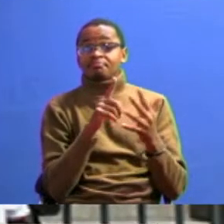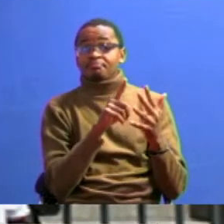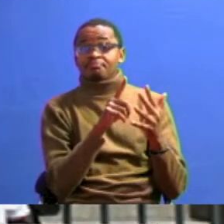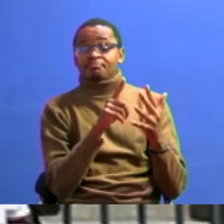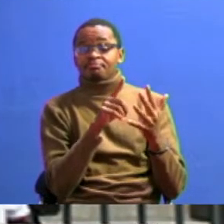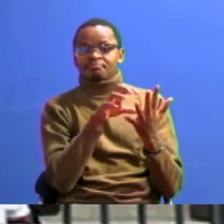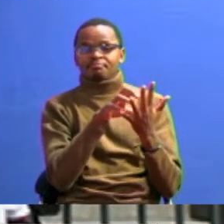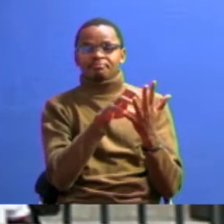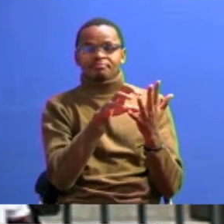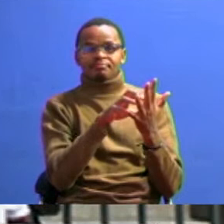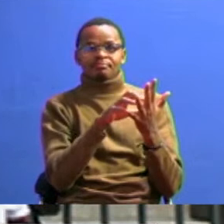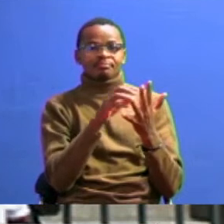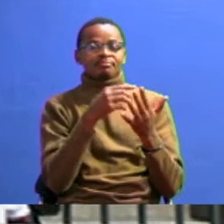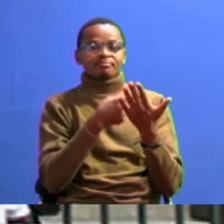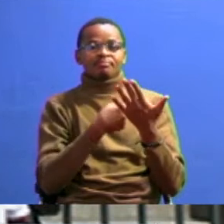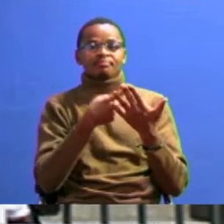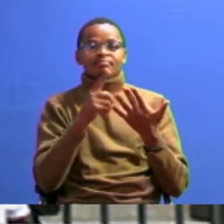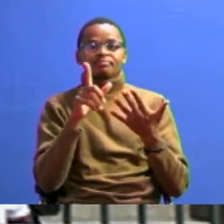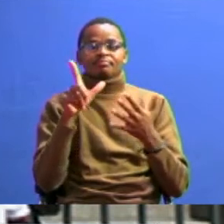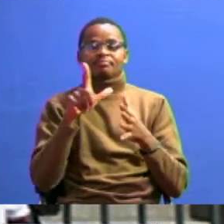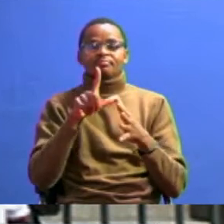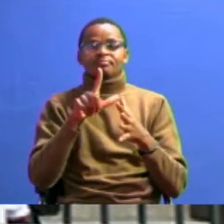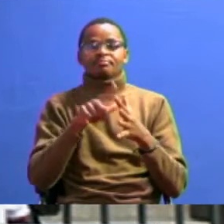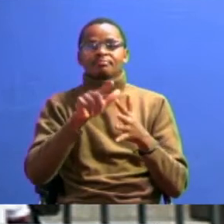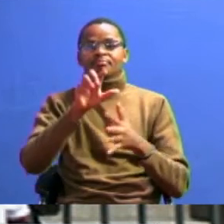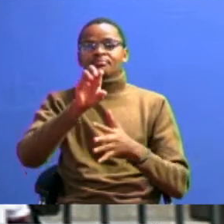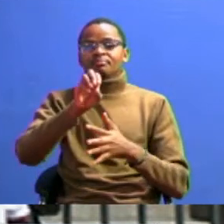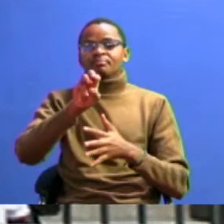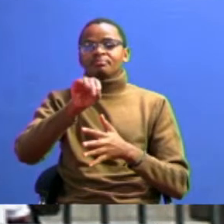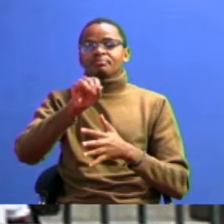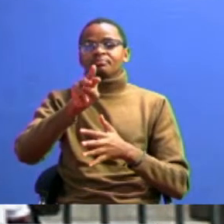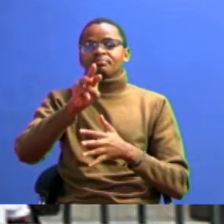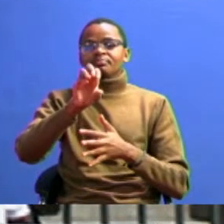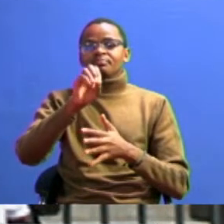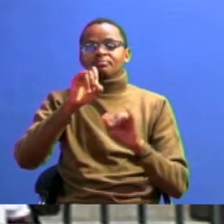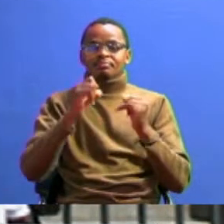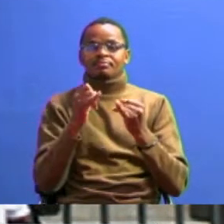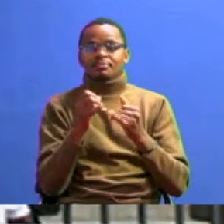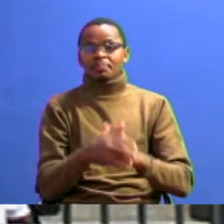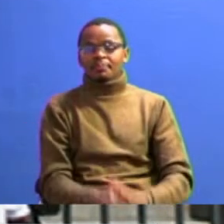Tuesday next week. Joseph Oyomo, Primetime News.